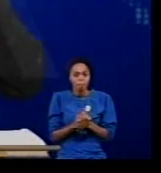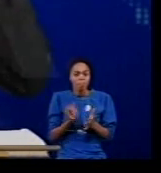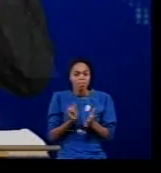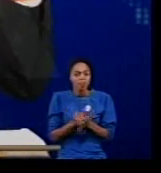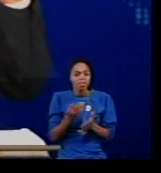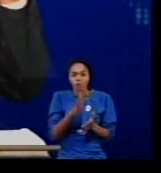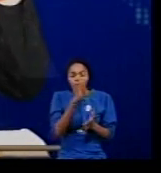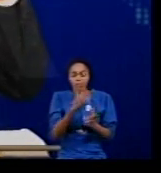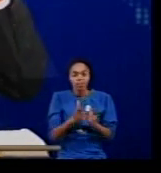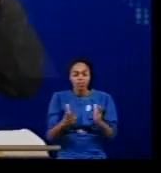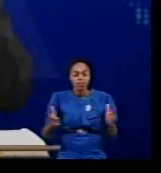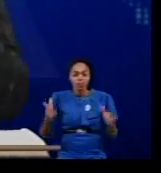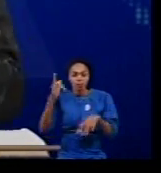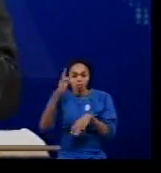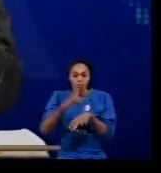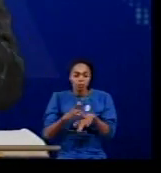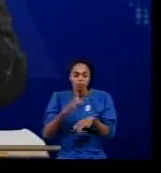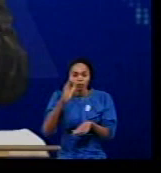pray.